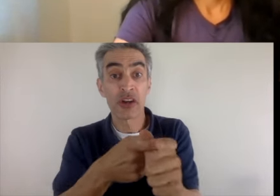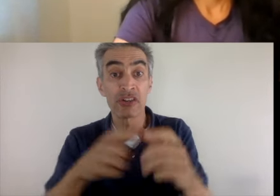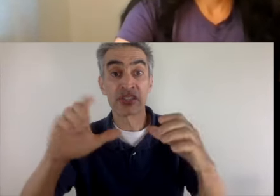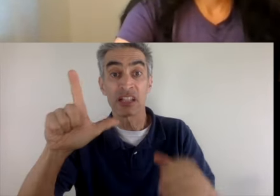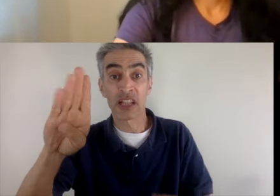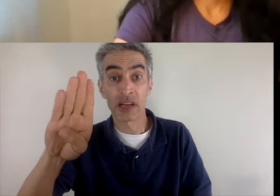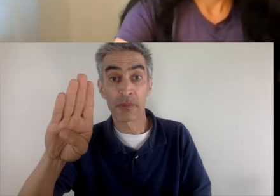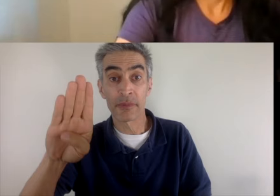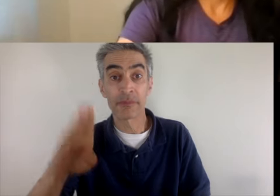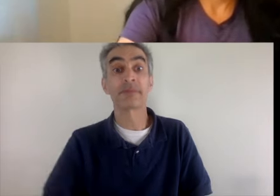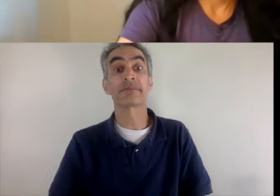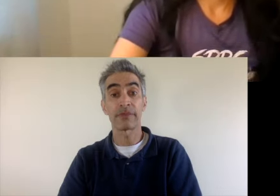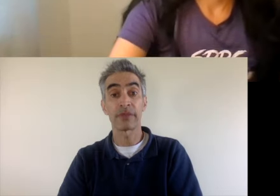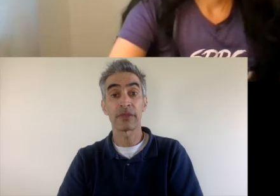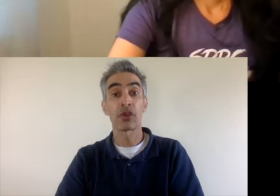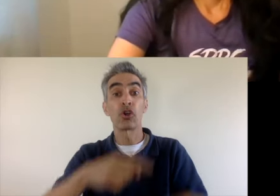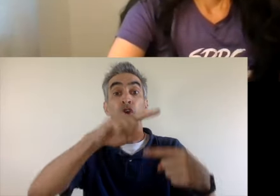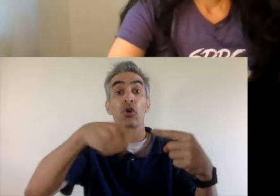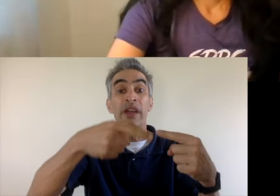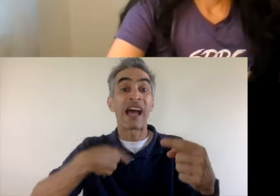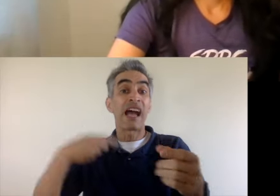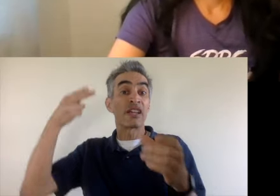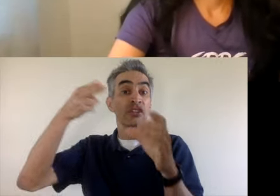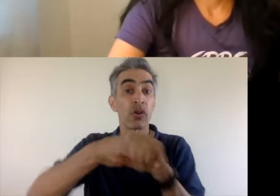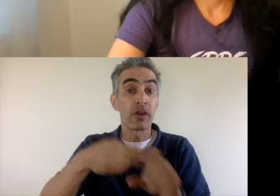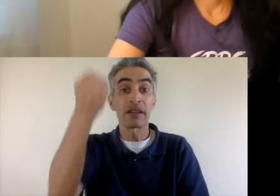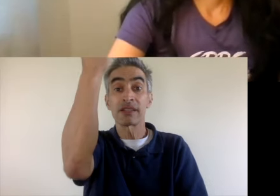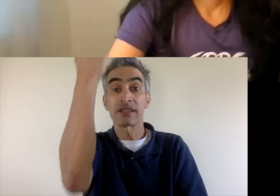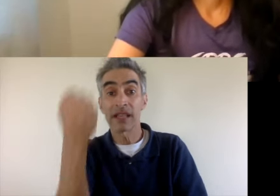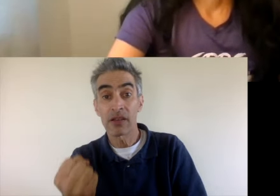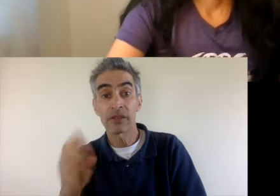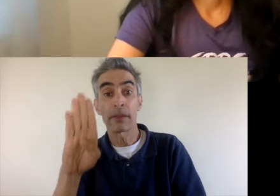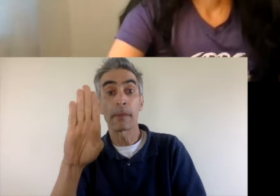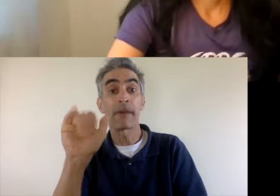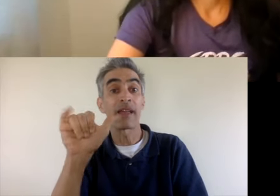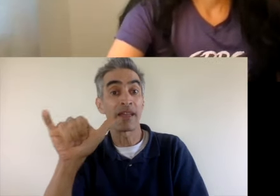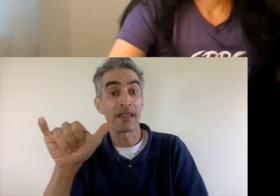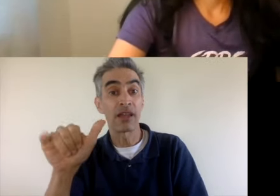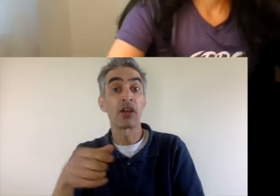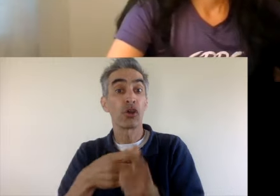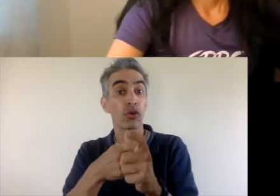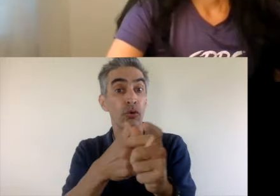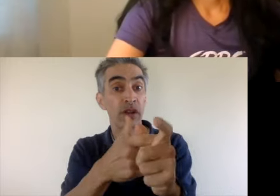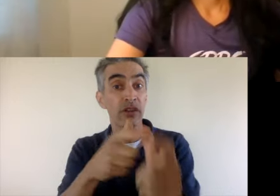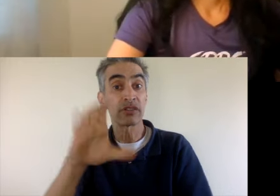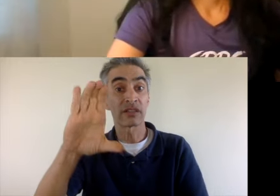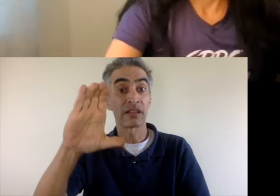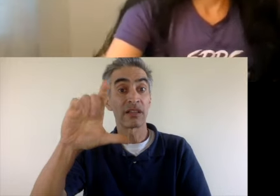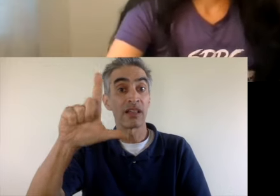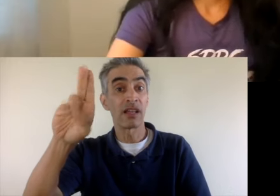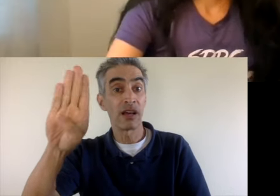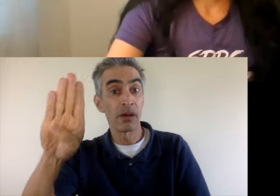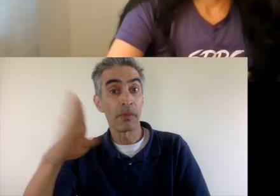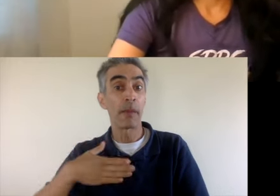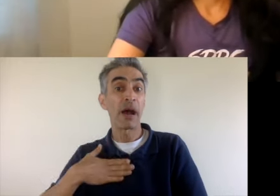So my goals joining the club were, number one, learn how to train properly, and number two, to make